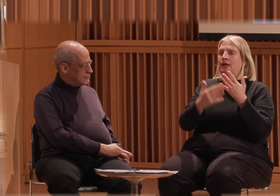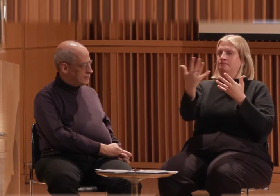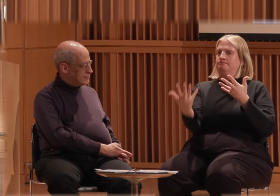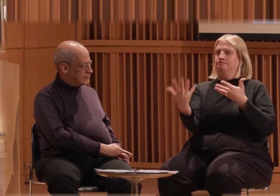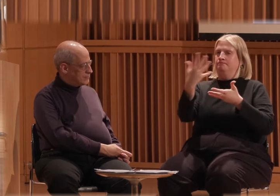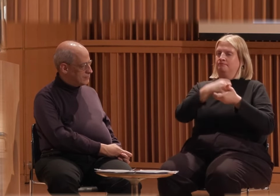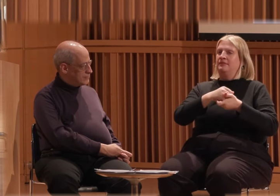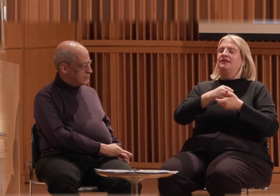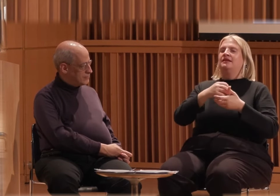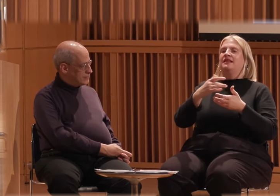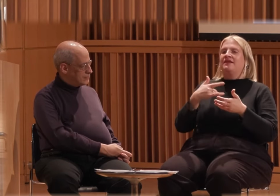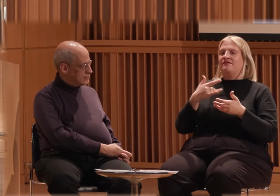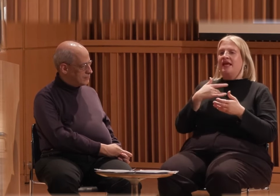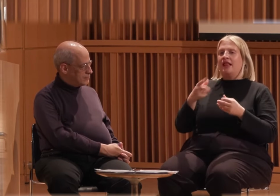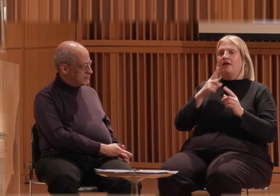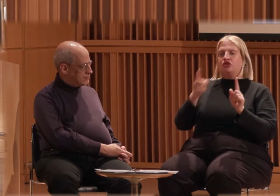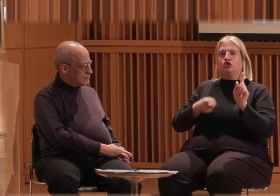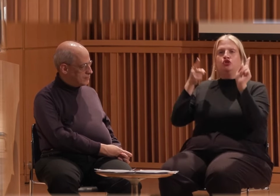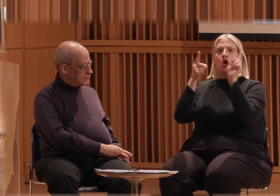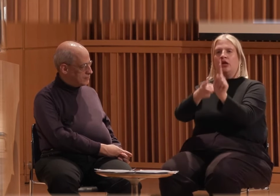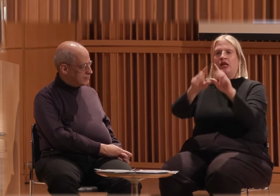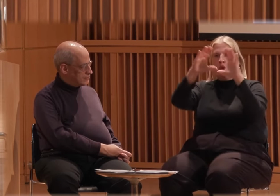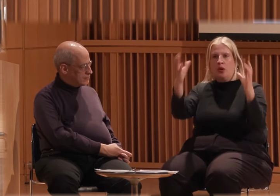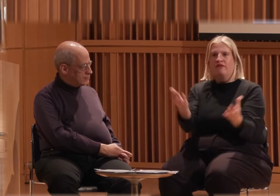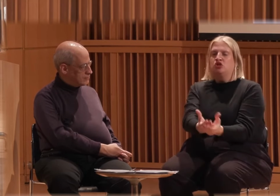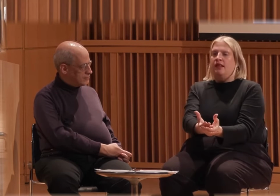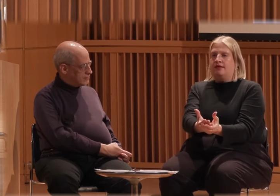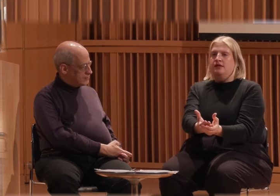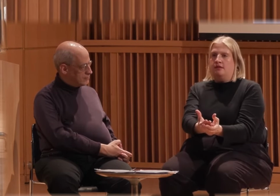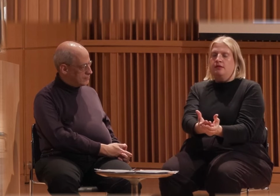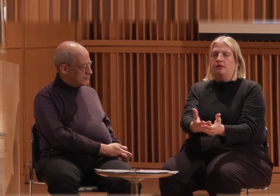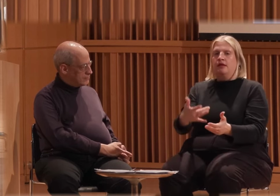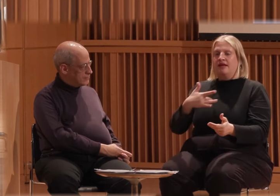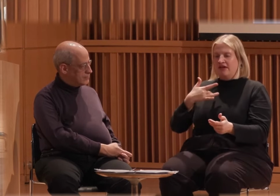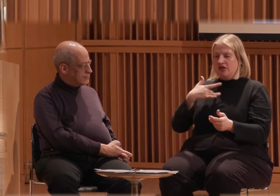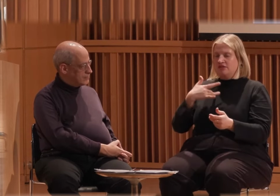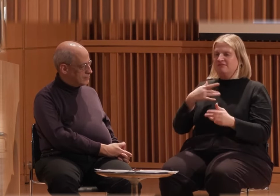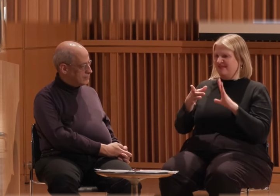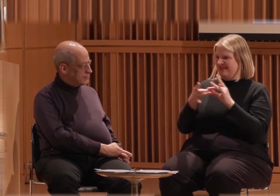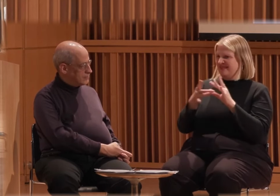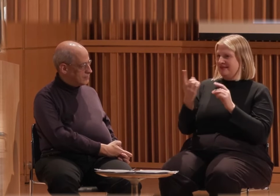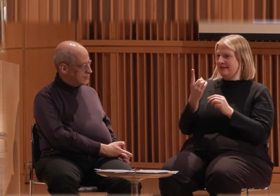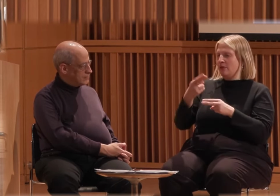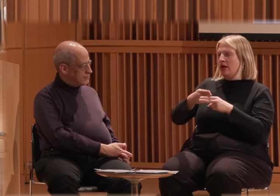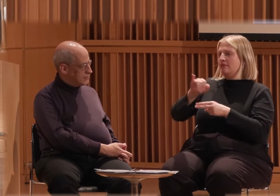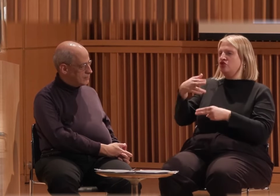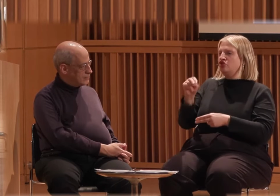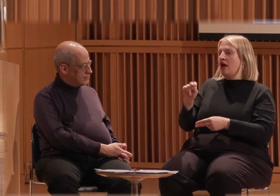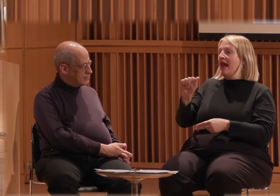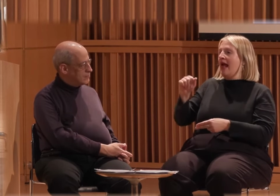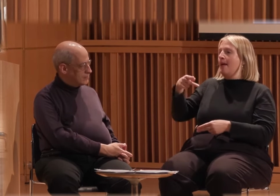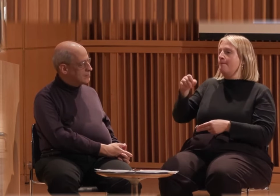the notion of targeted universalism that comes from someone that as articulated by someone named John A.